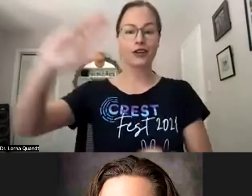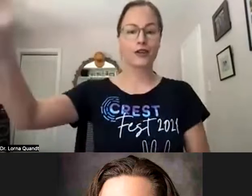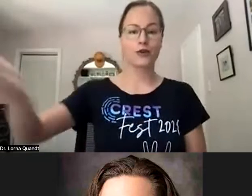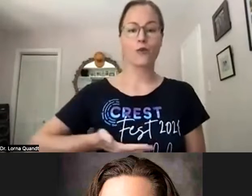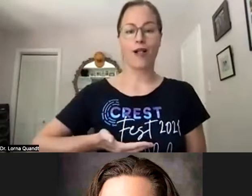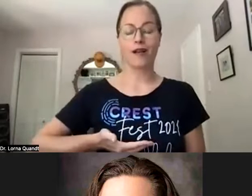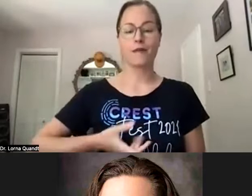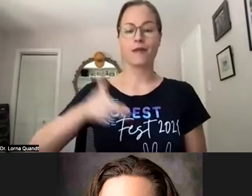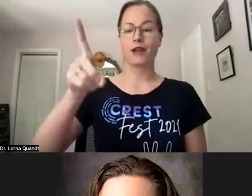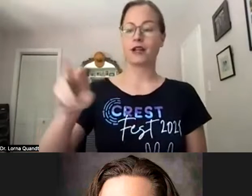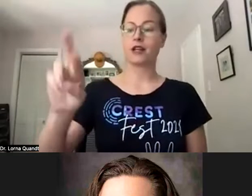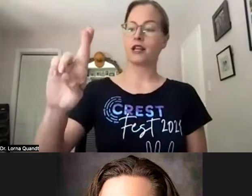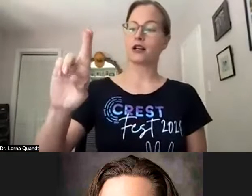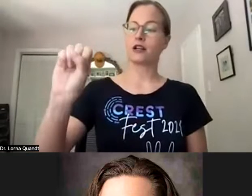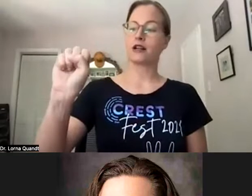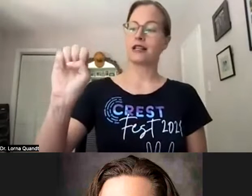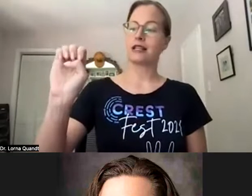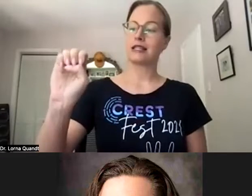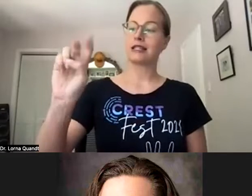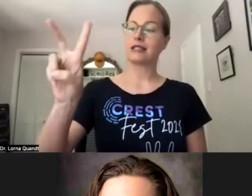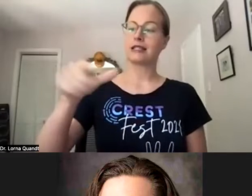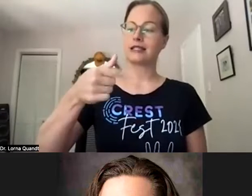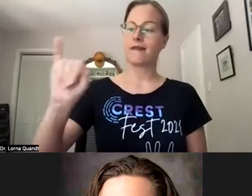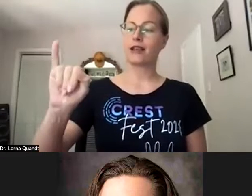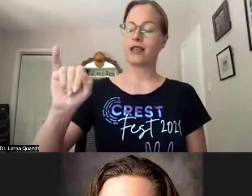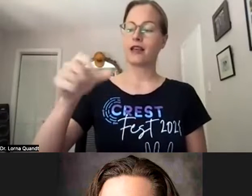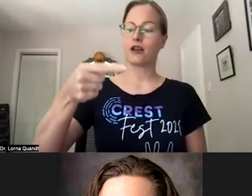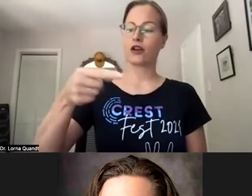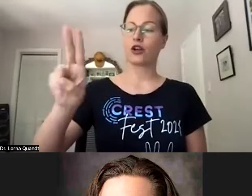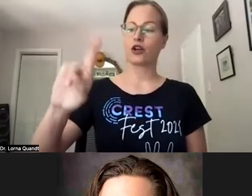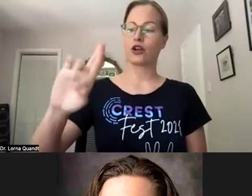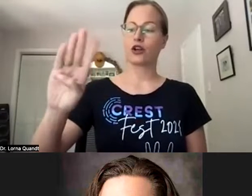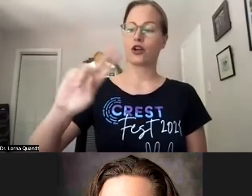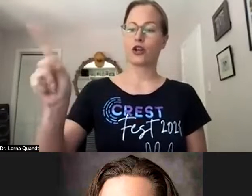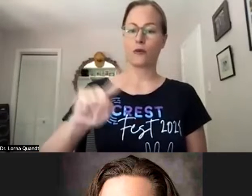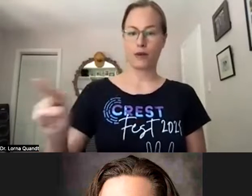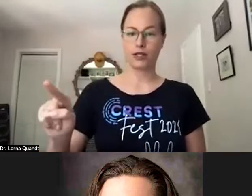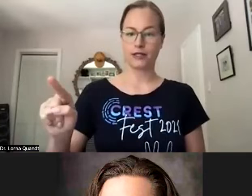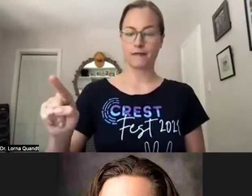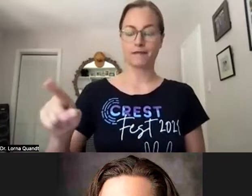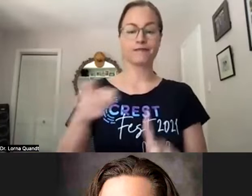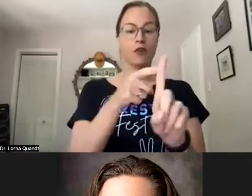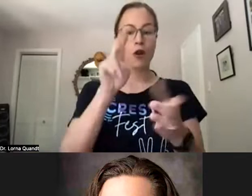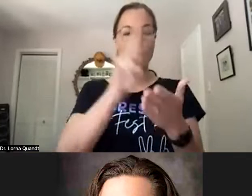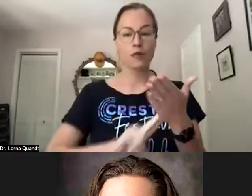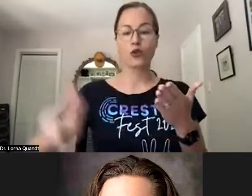Today, we are honored to welcome Dr. Sevgi